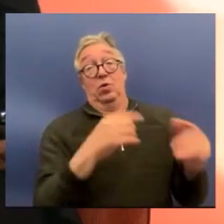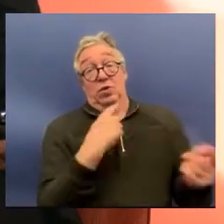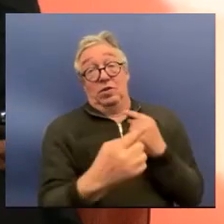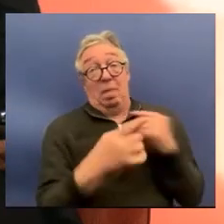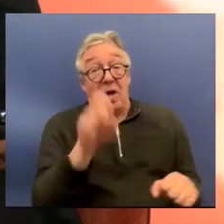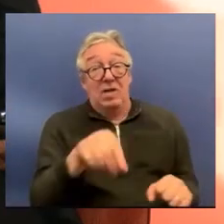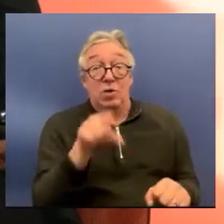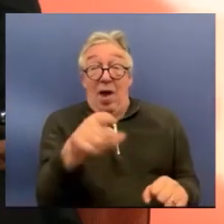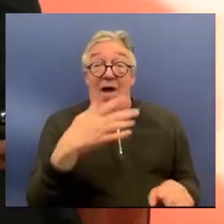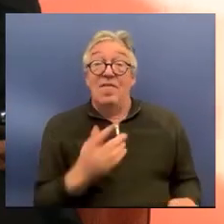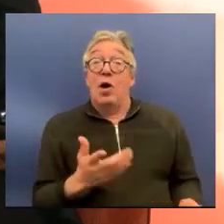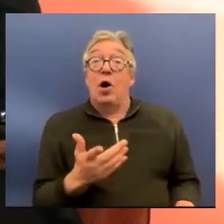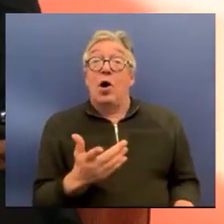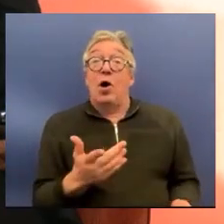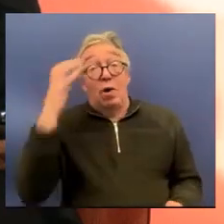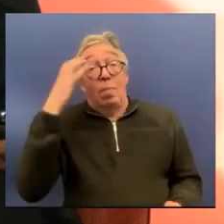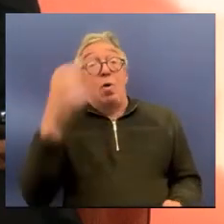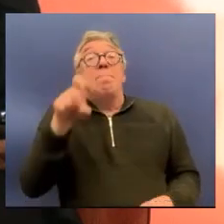to them. Yes.